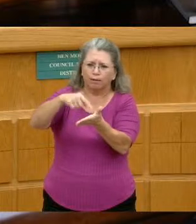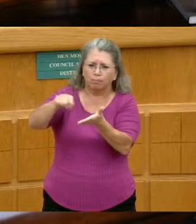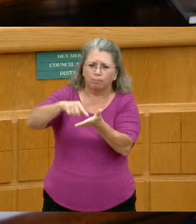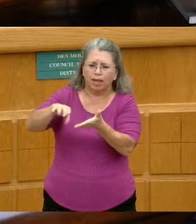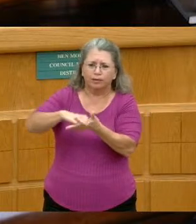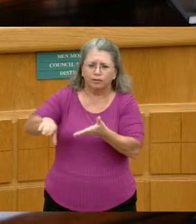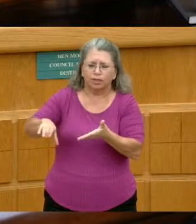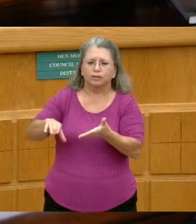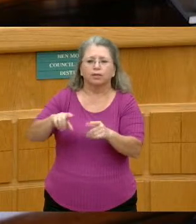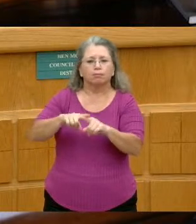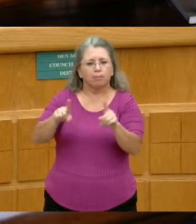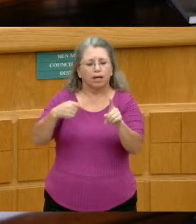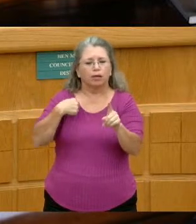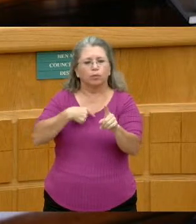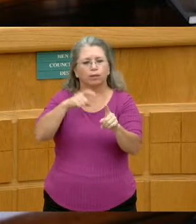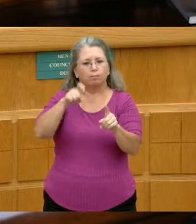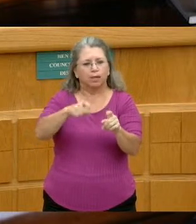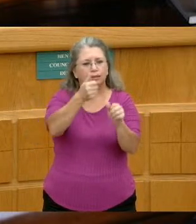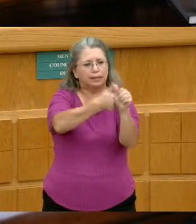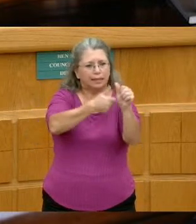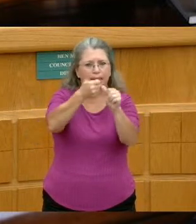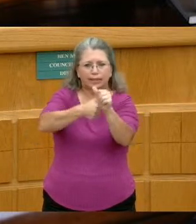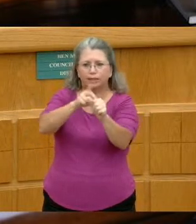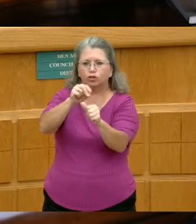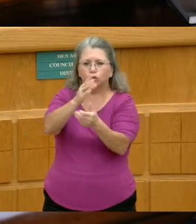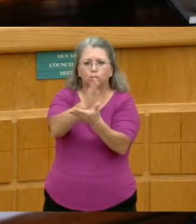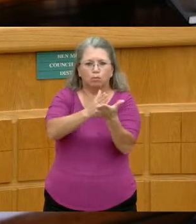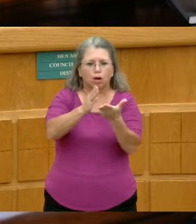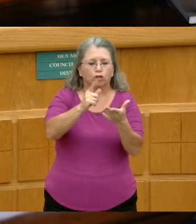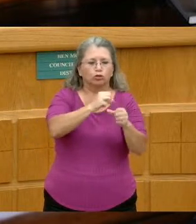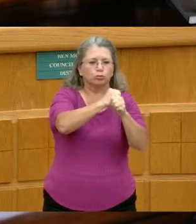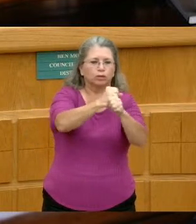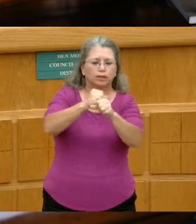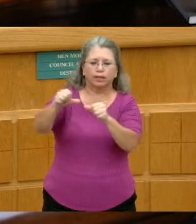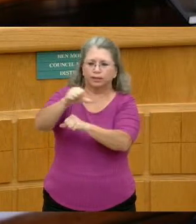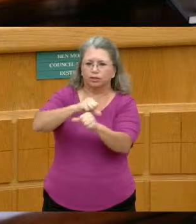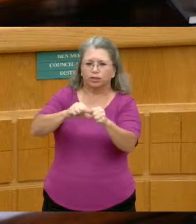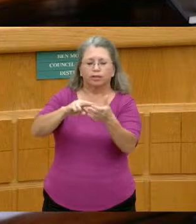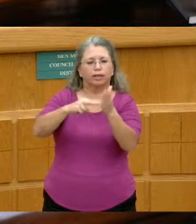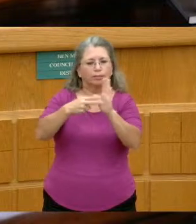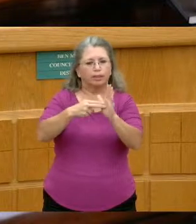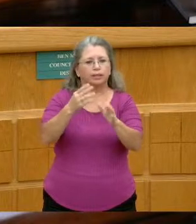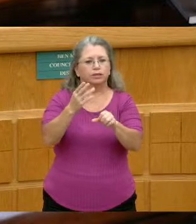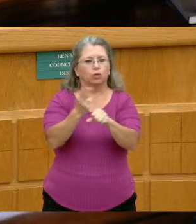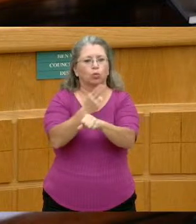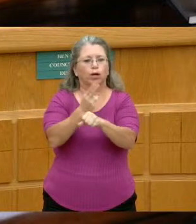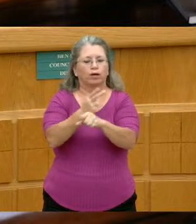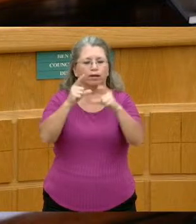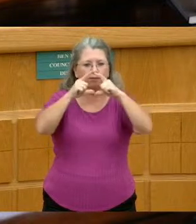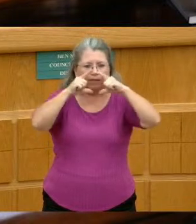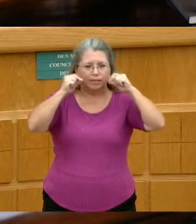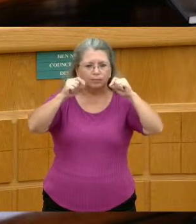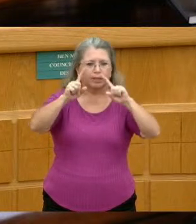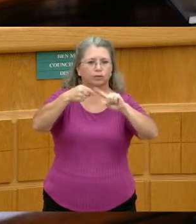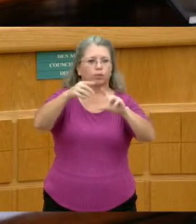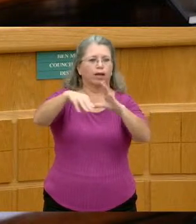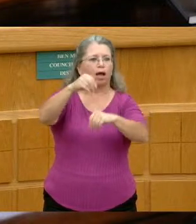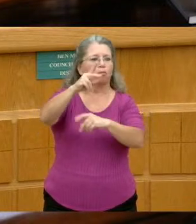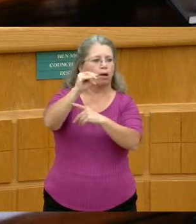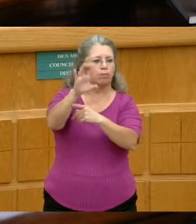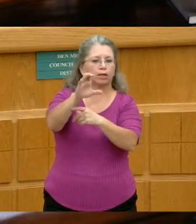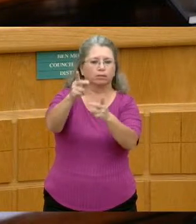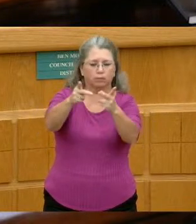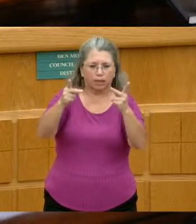to protect one another, and that means wearing a face covering in public spaces. Likewise, large gatherings are a